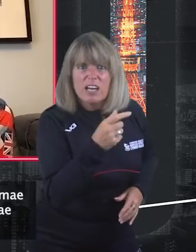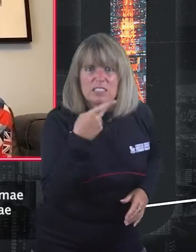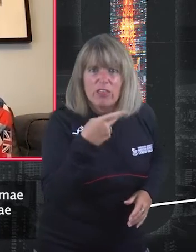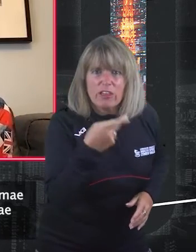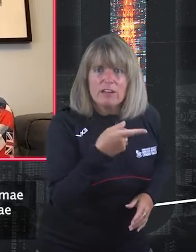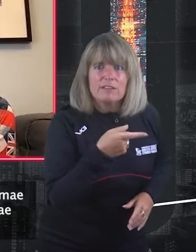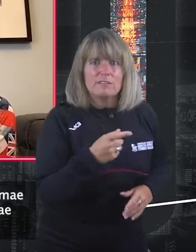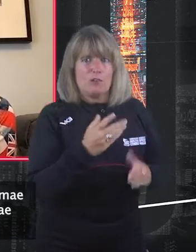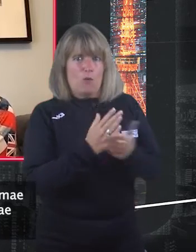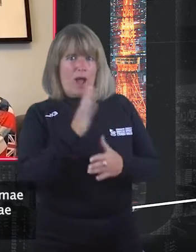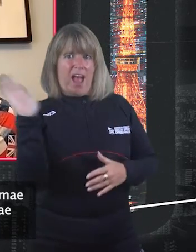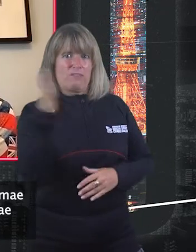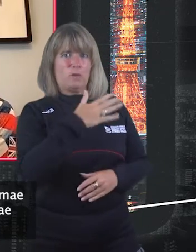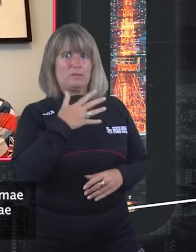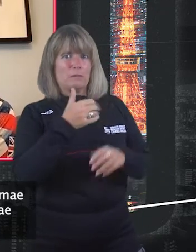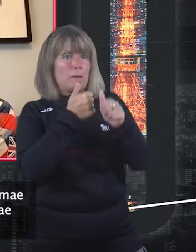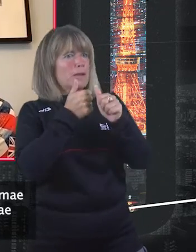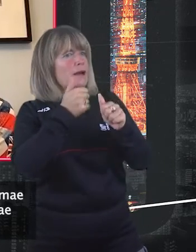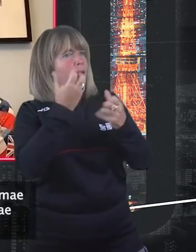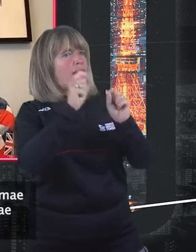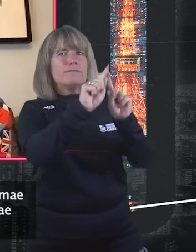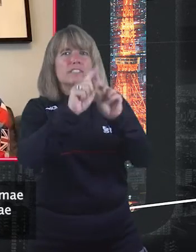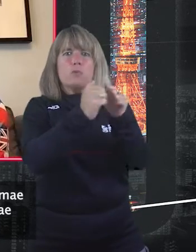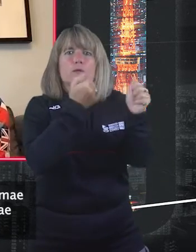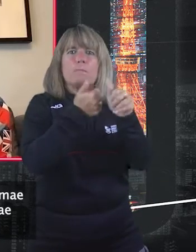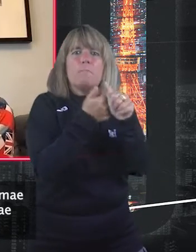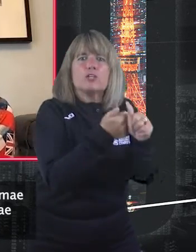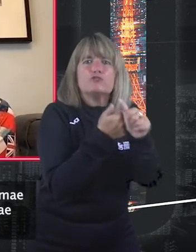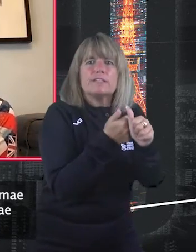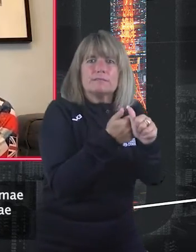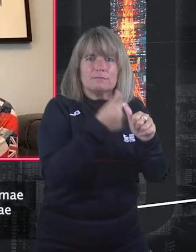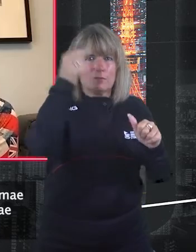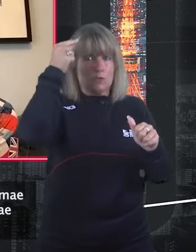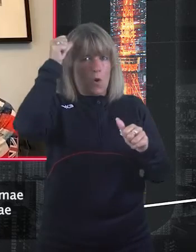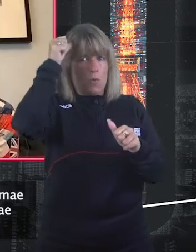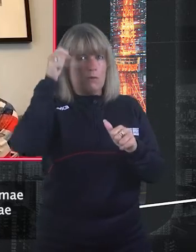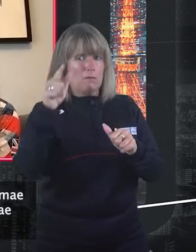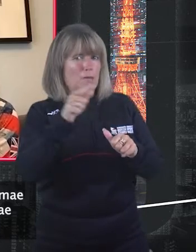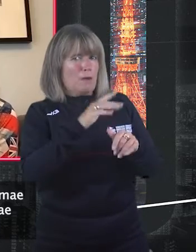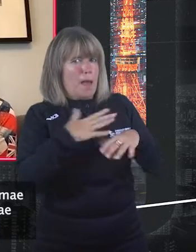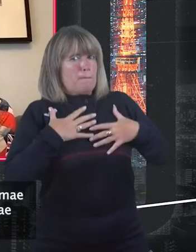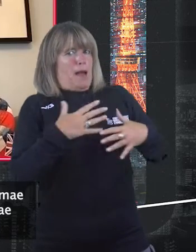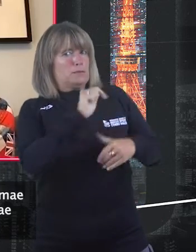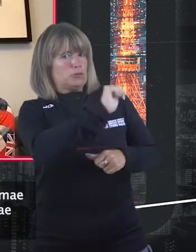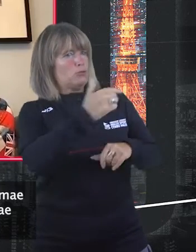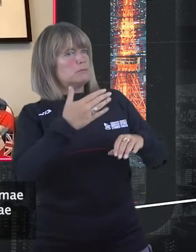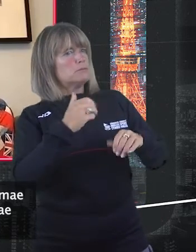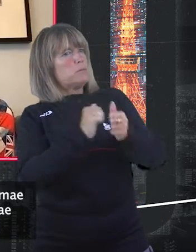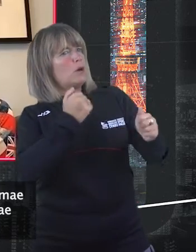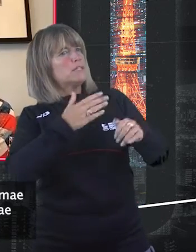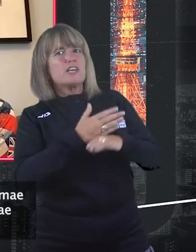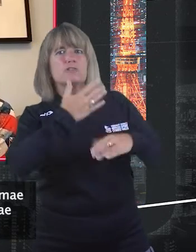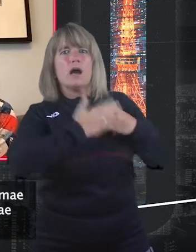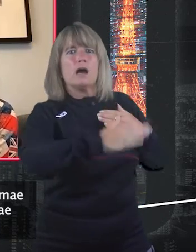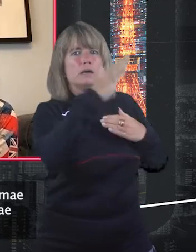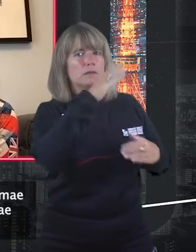You mentioned Laszlo, I hope I pronounced that right, because everyone needs mentors in sport. And I know